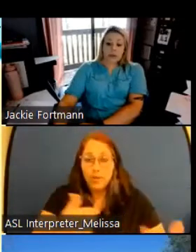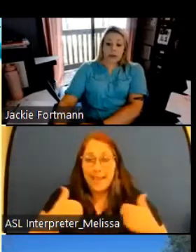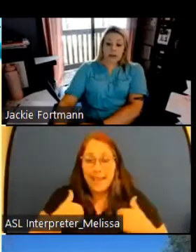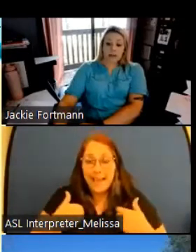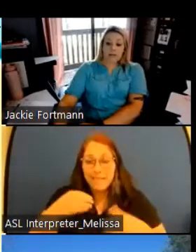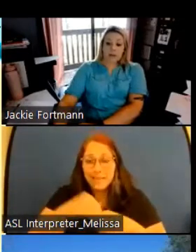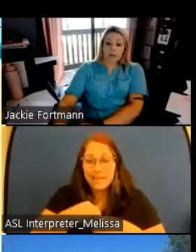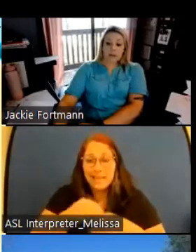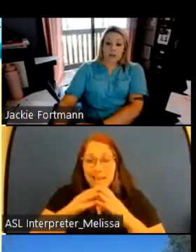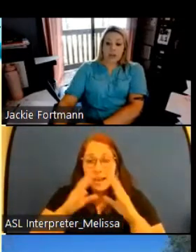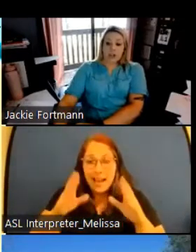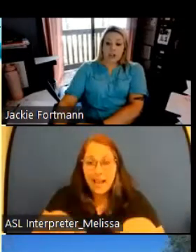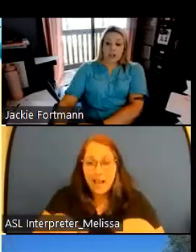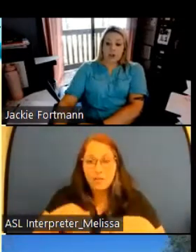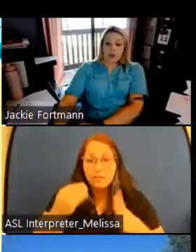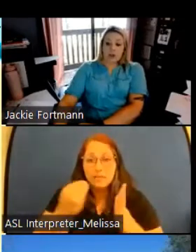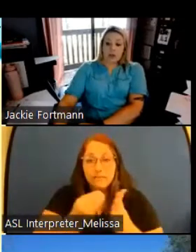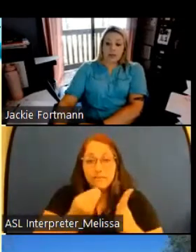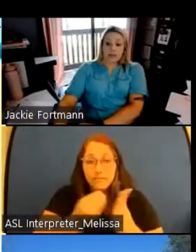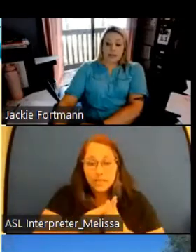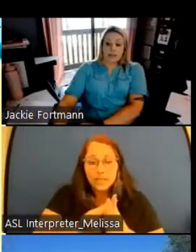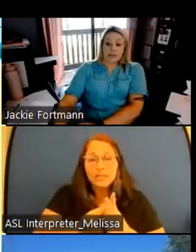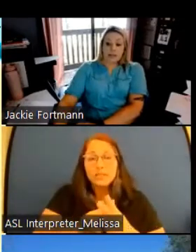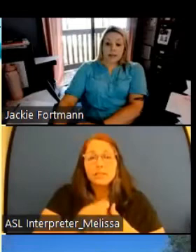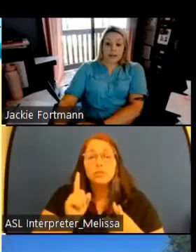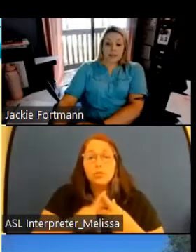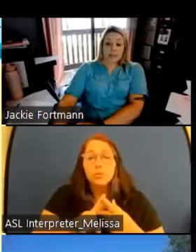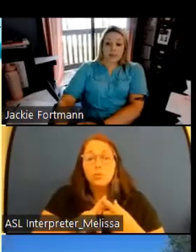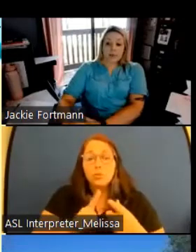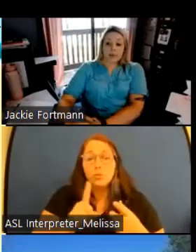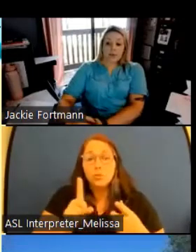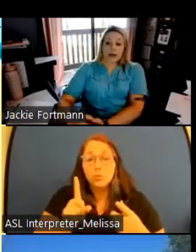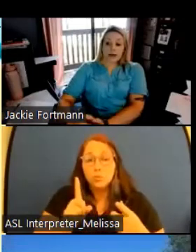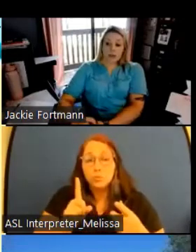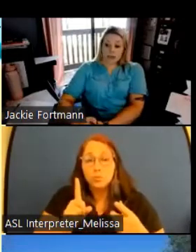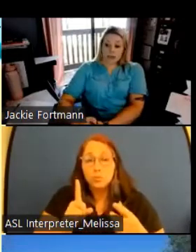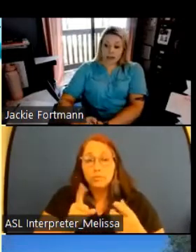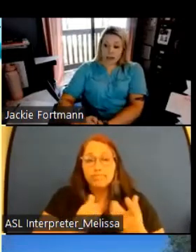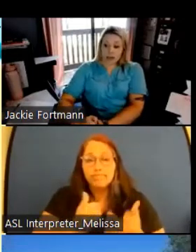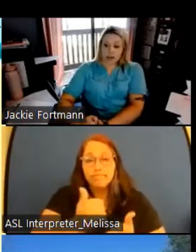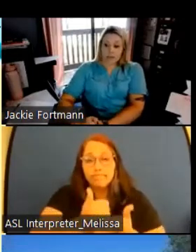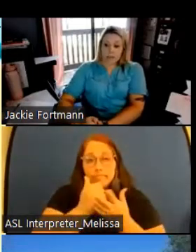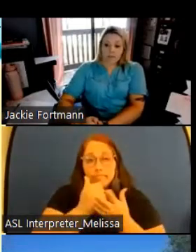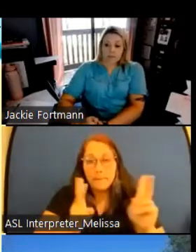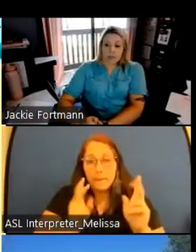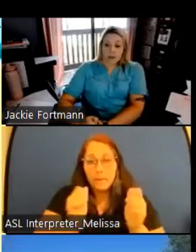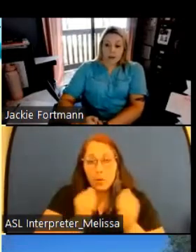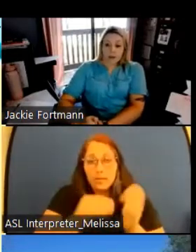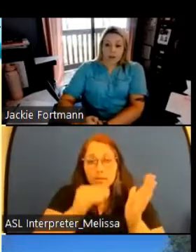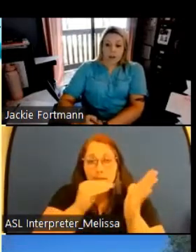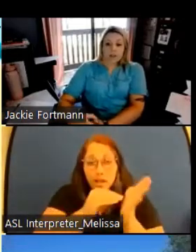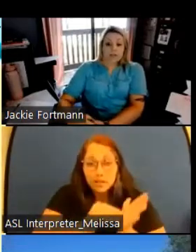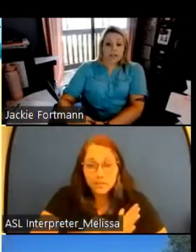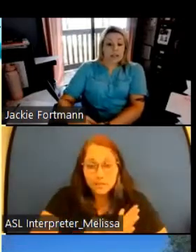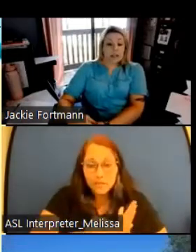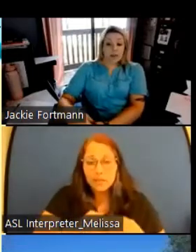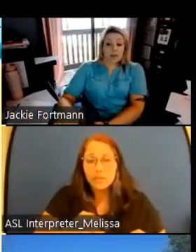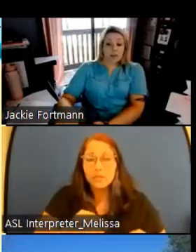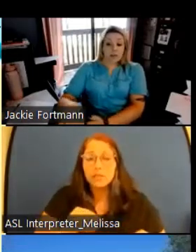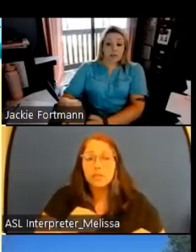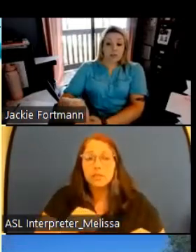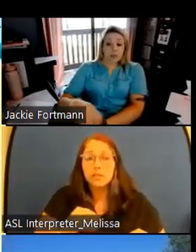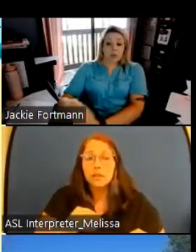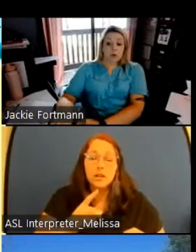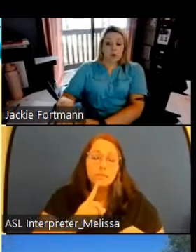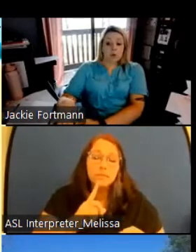rapid rehousing funds to assist people with documentation, or to assist